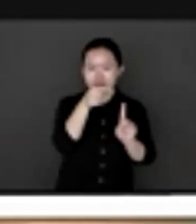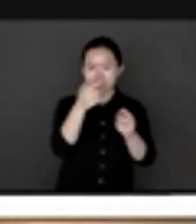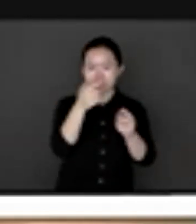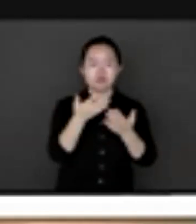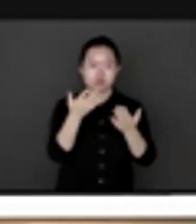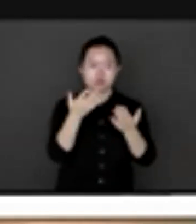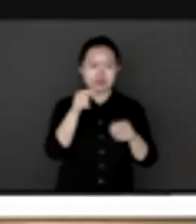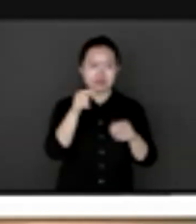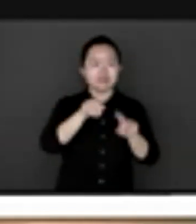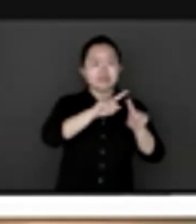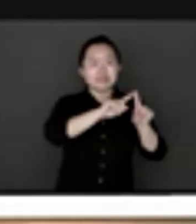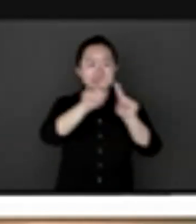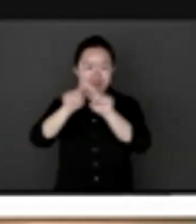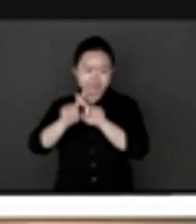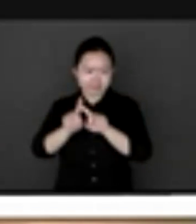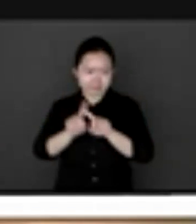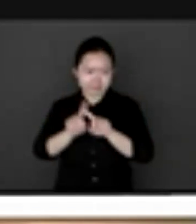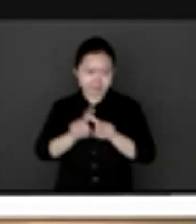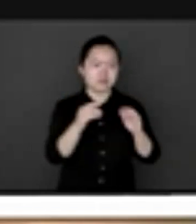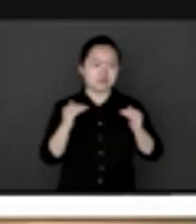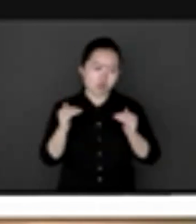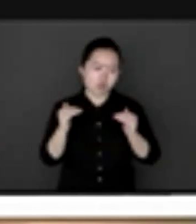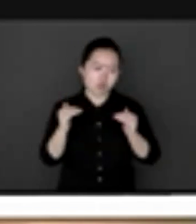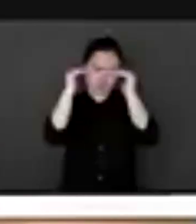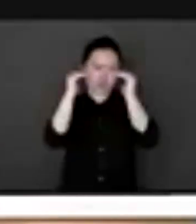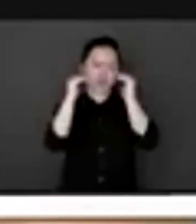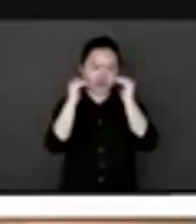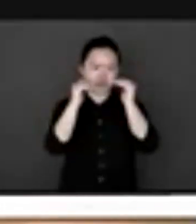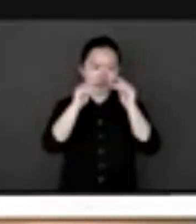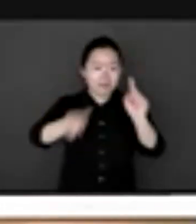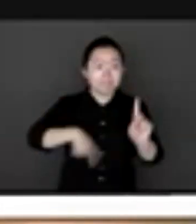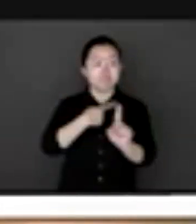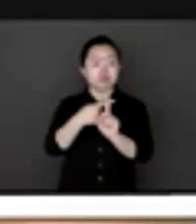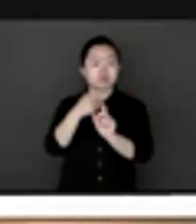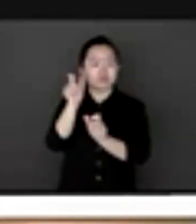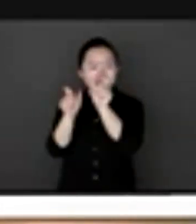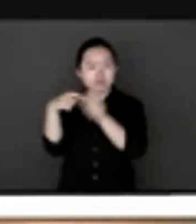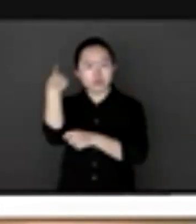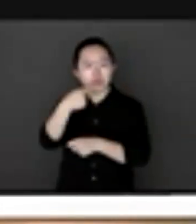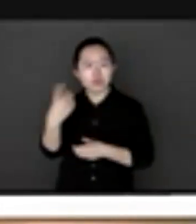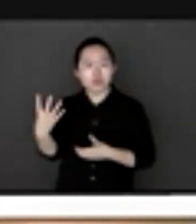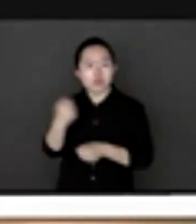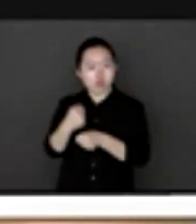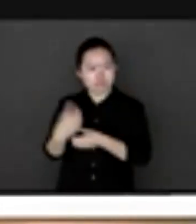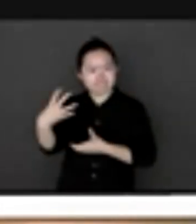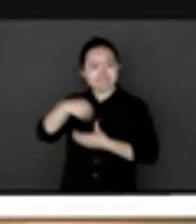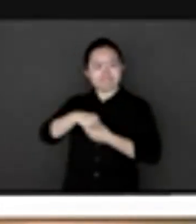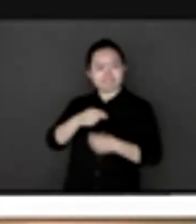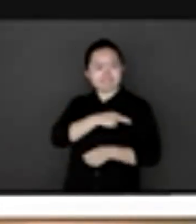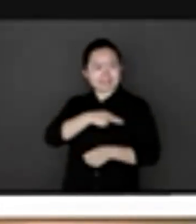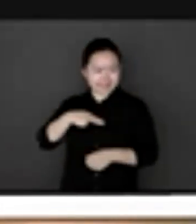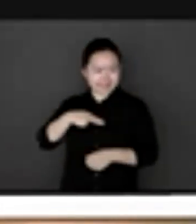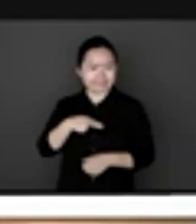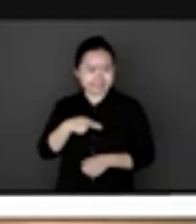units I was talking about so far, but also faculties in this program. We were networking on